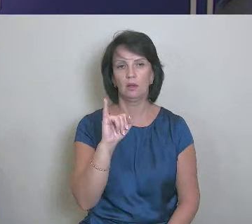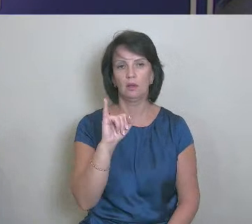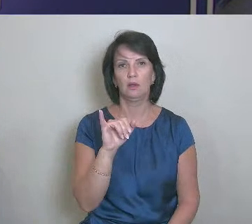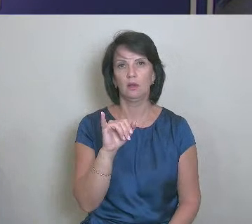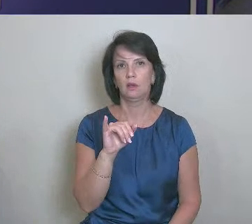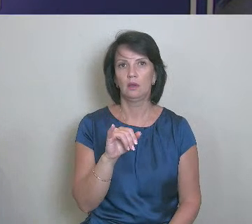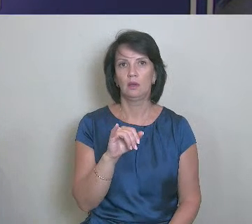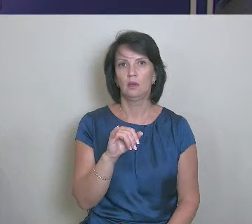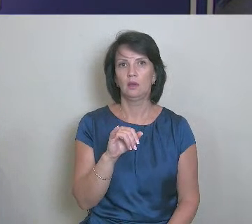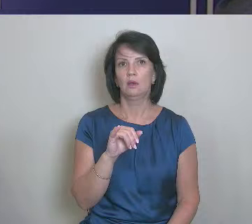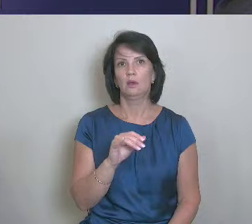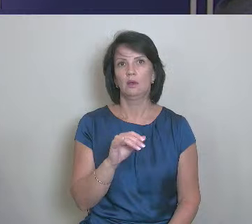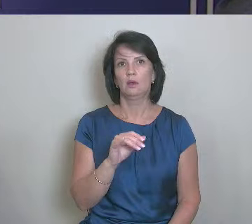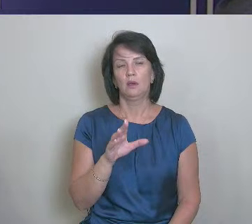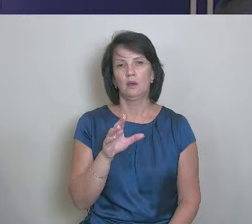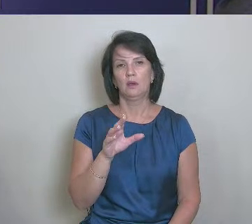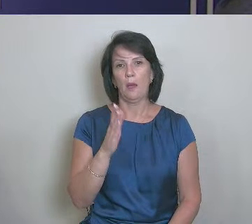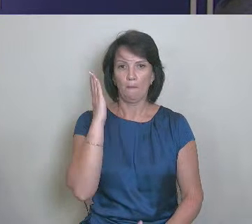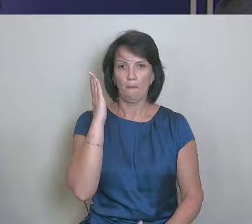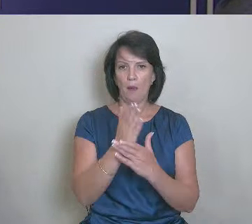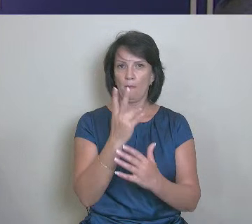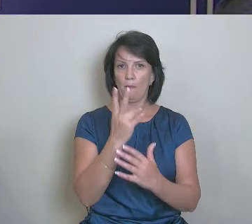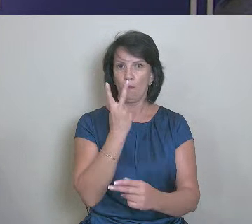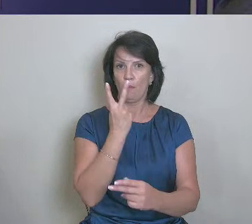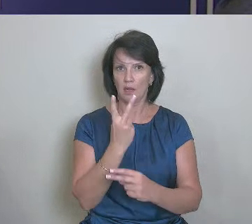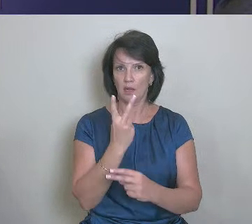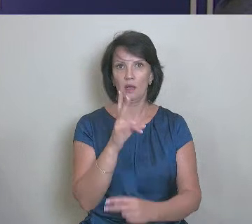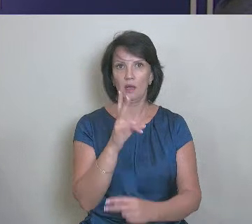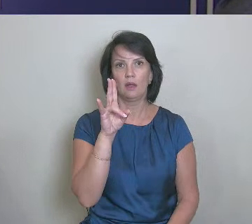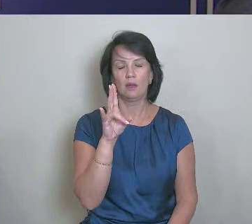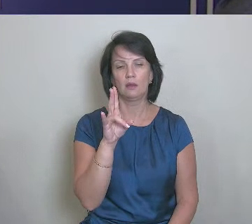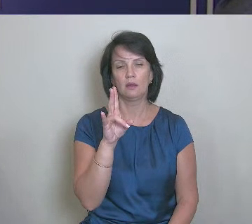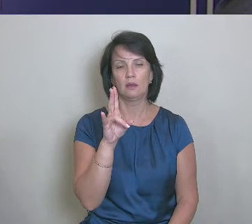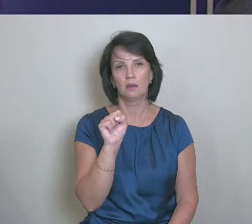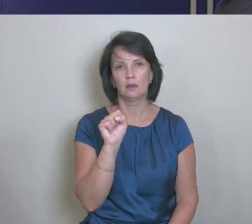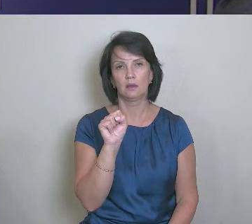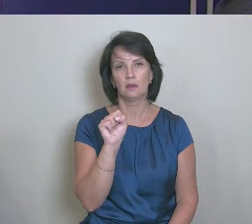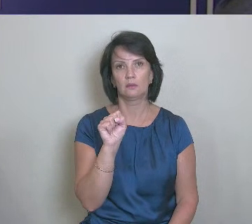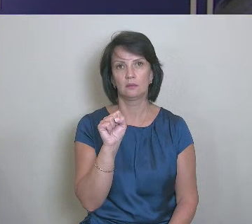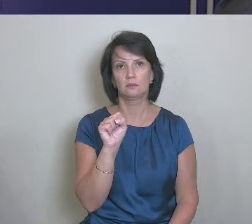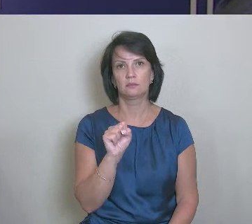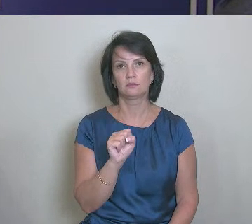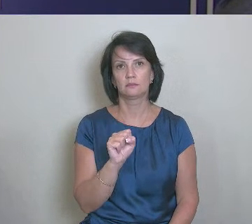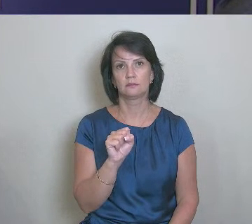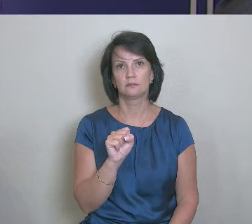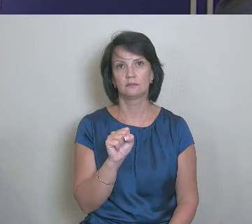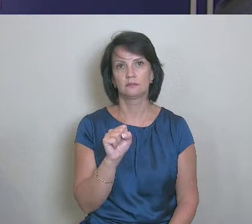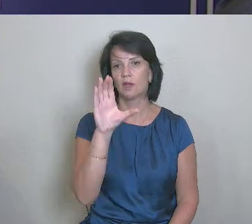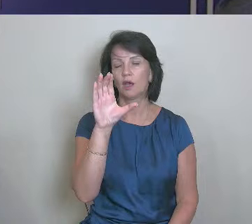be active, and we are broadcast live.